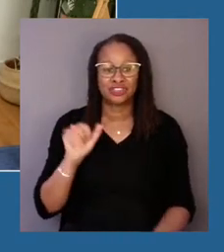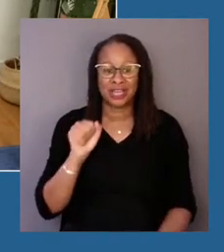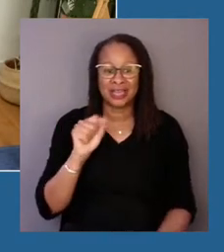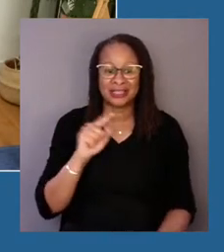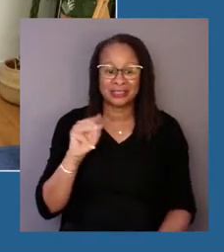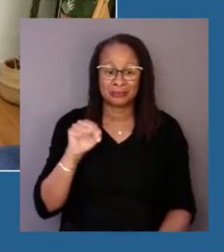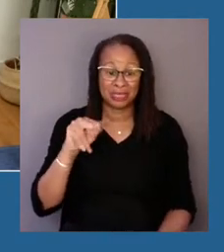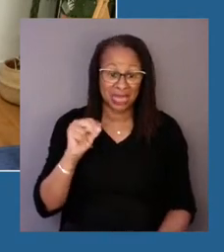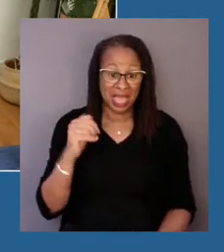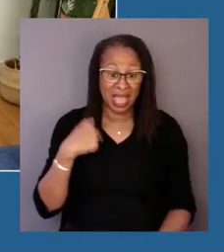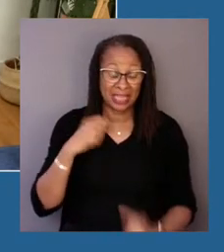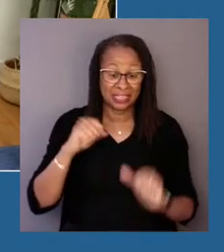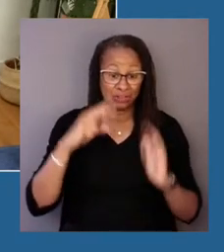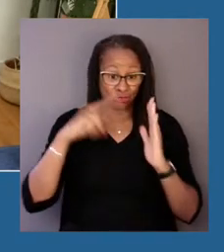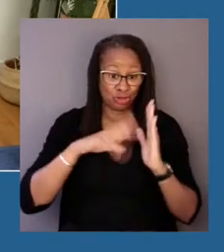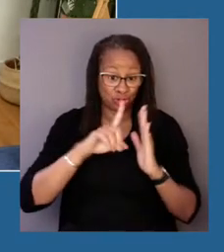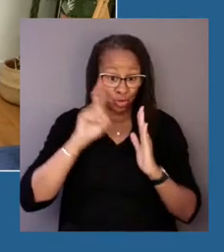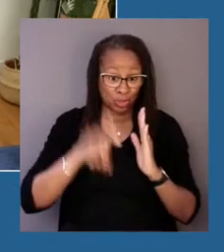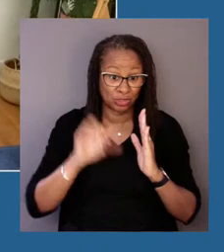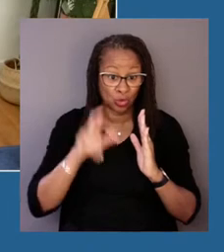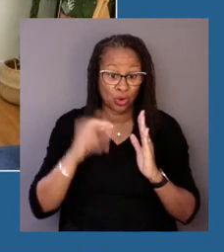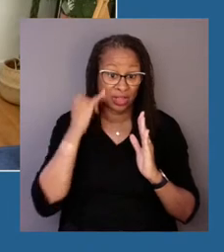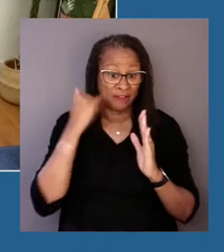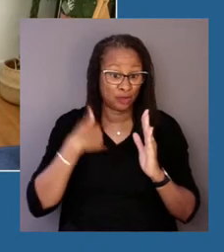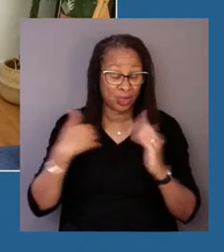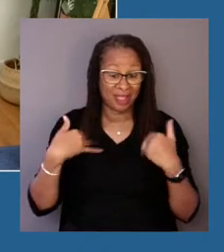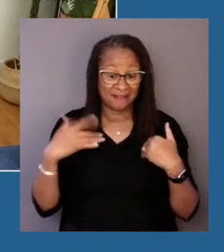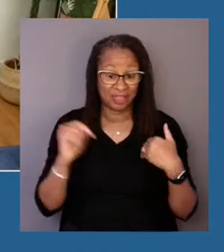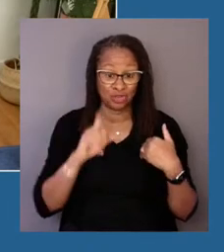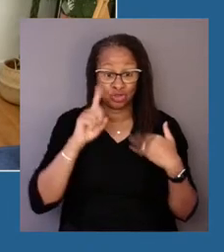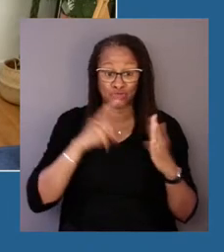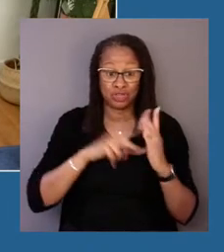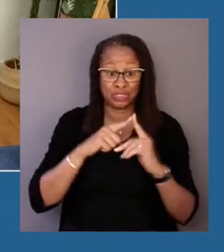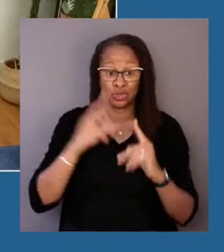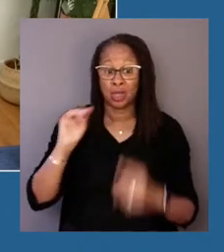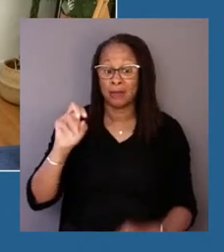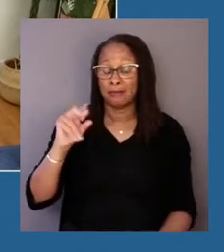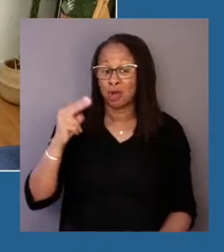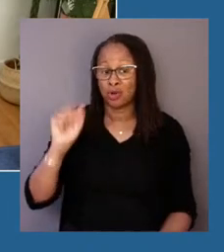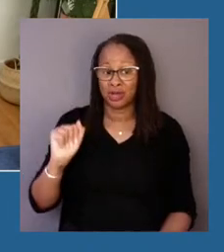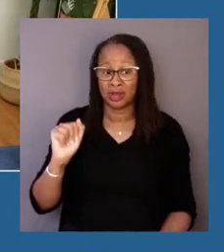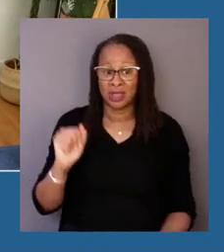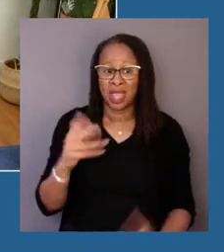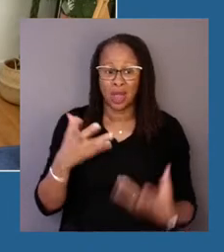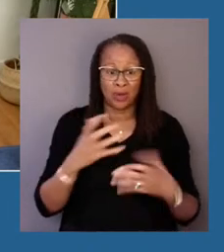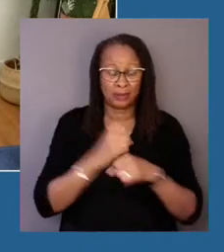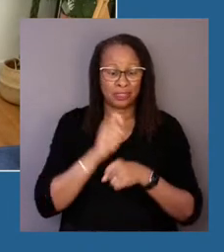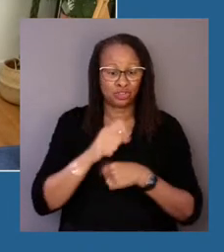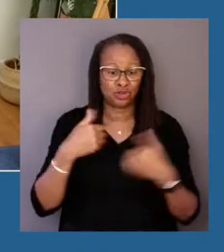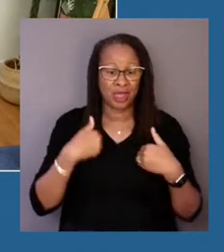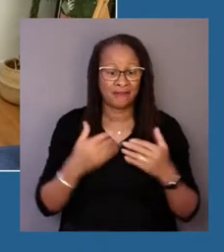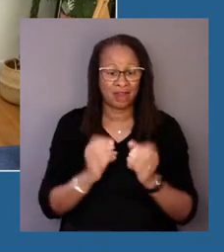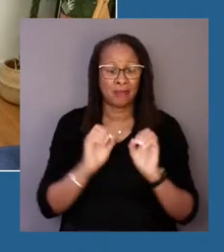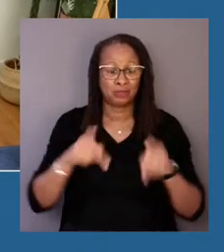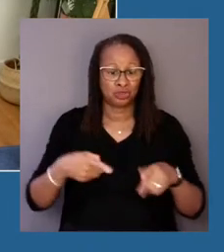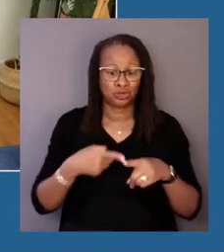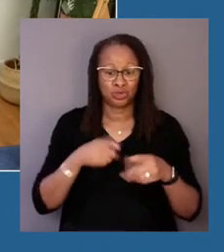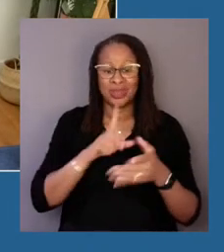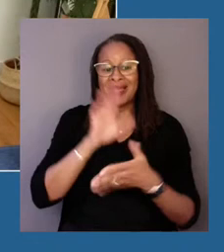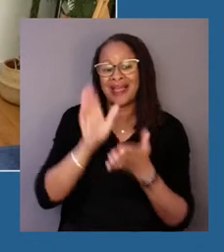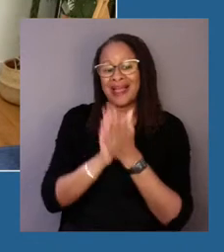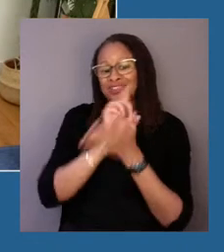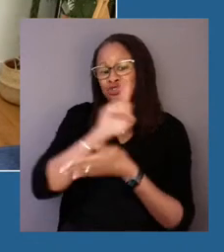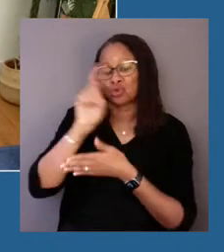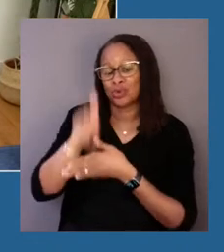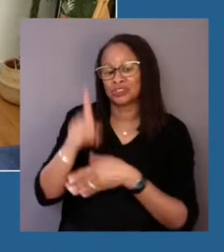you like, or if you have it in front of you, you could read it to Mona. I just want to make sure that you have a chance to ask your question of Mona before she